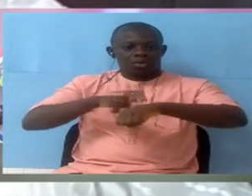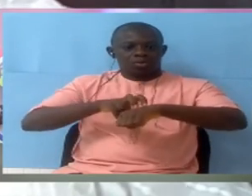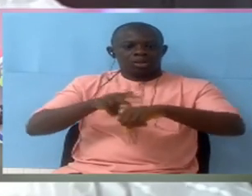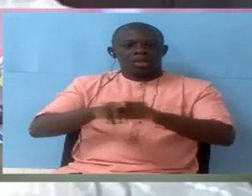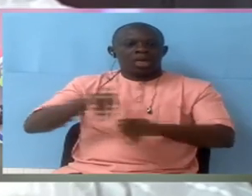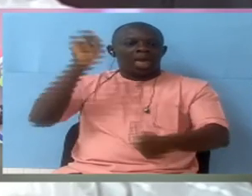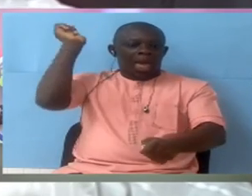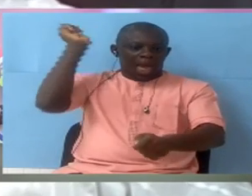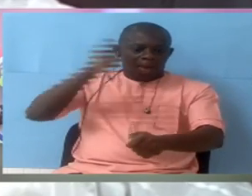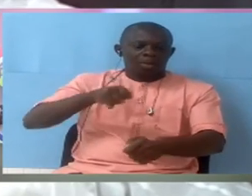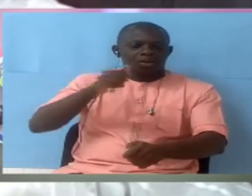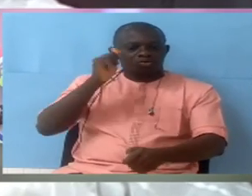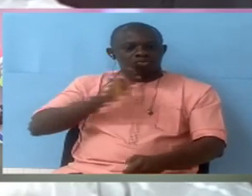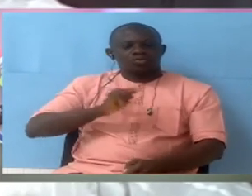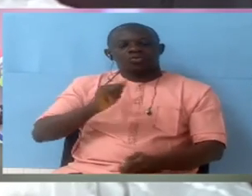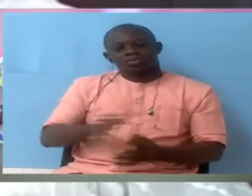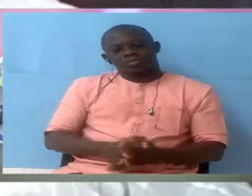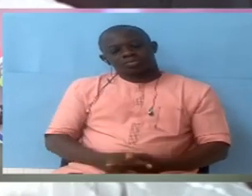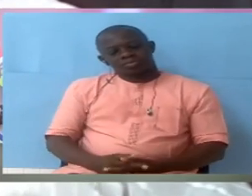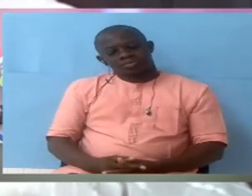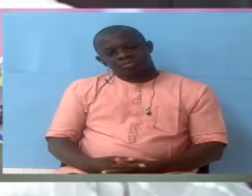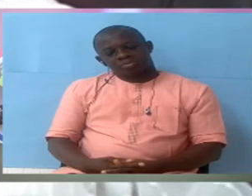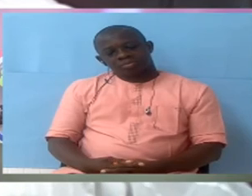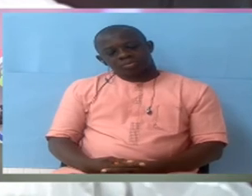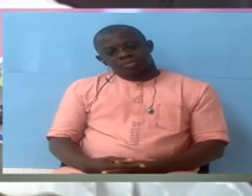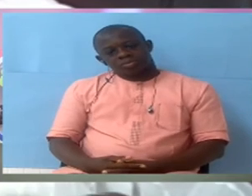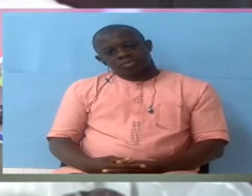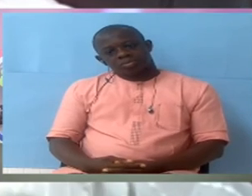hammer. Ay marteau.